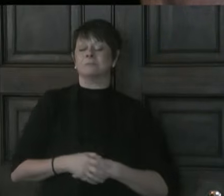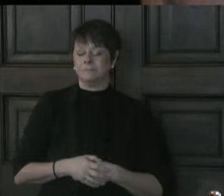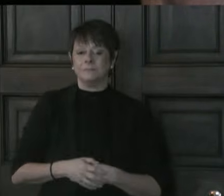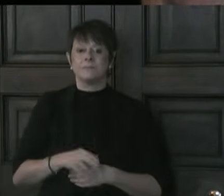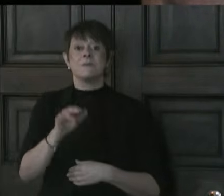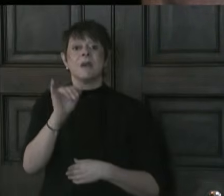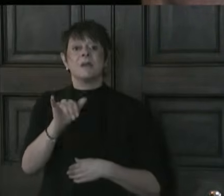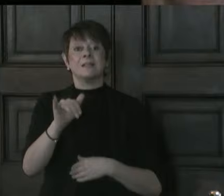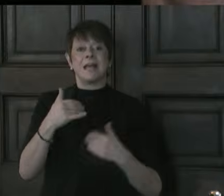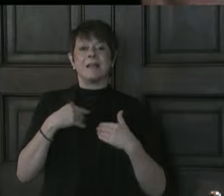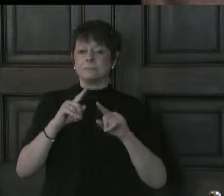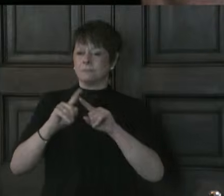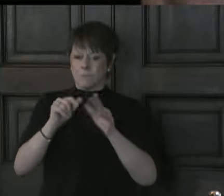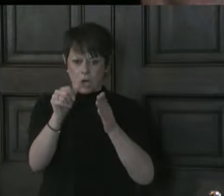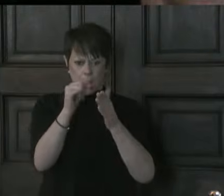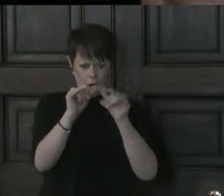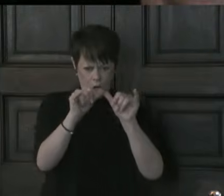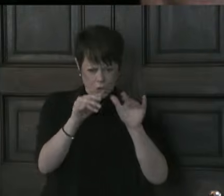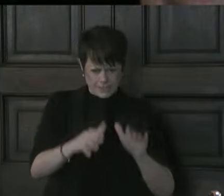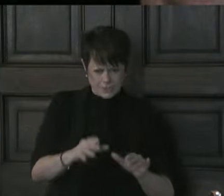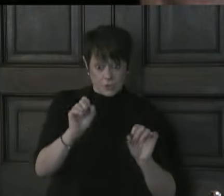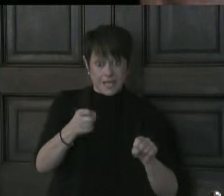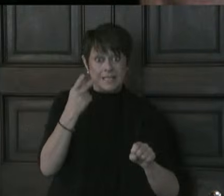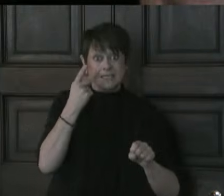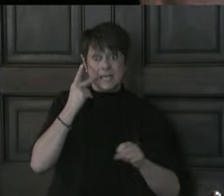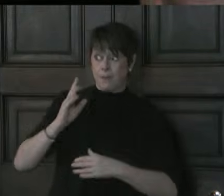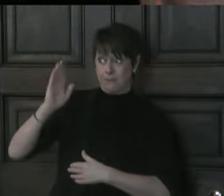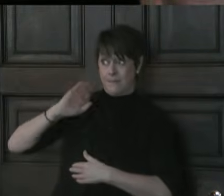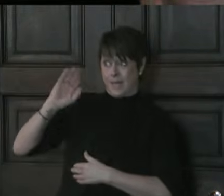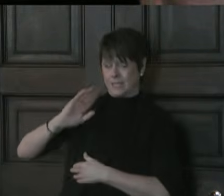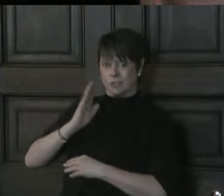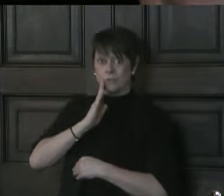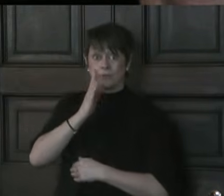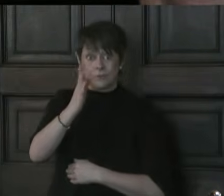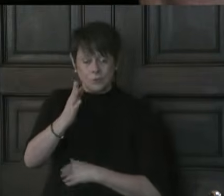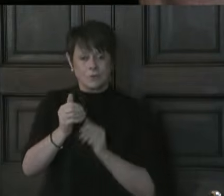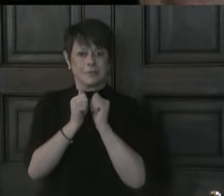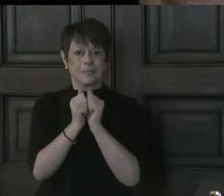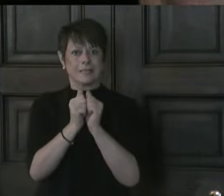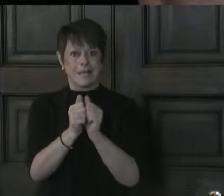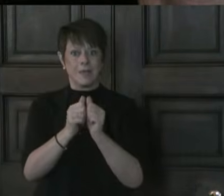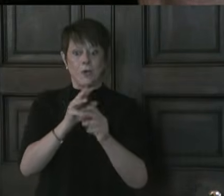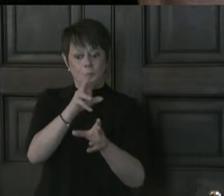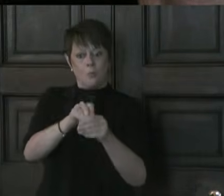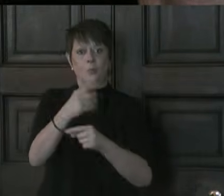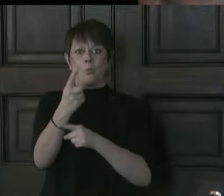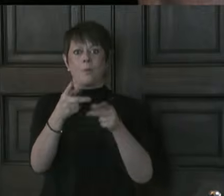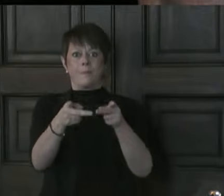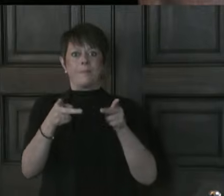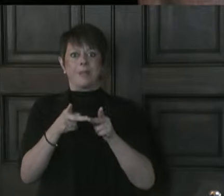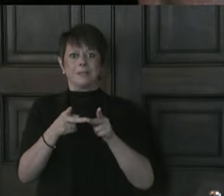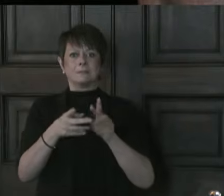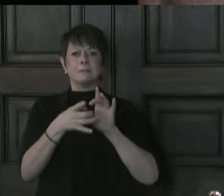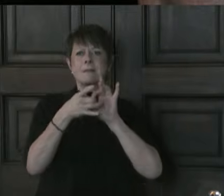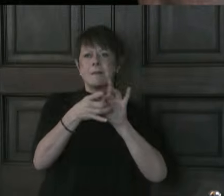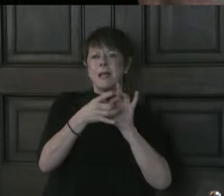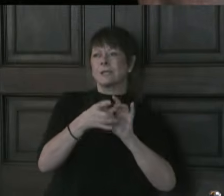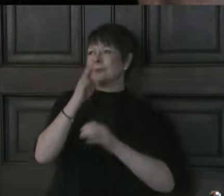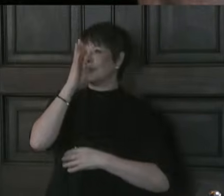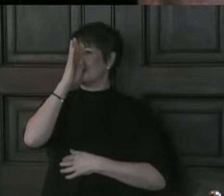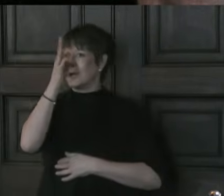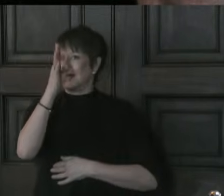outport architecture, the Rooms bridges past and future, serving as a space for connection, creativity,